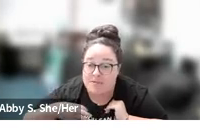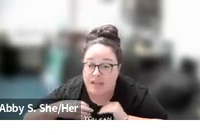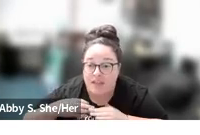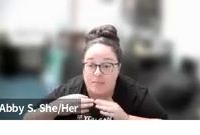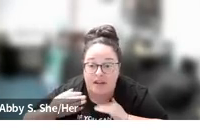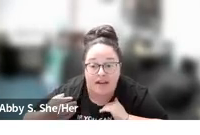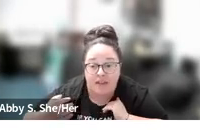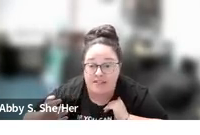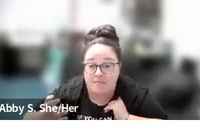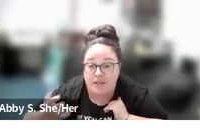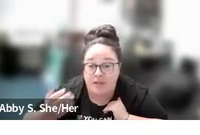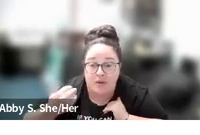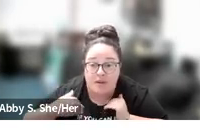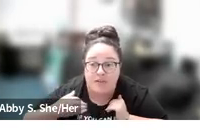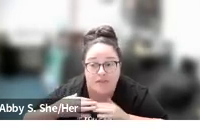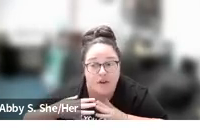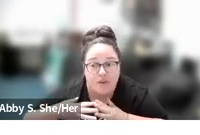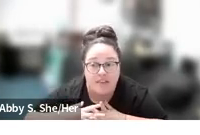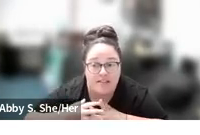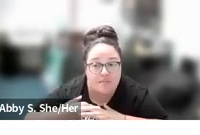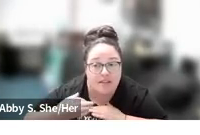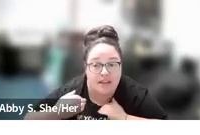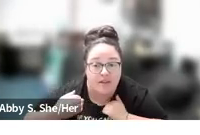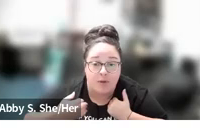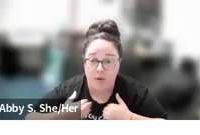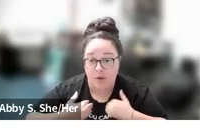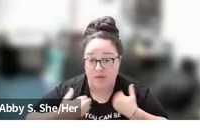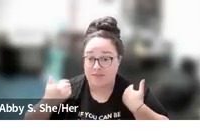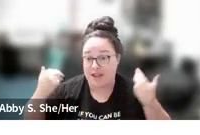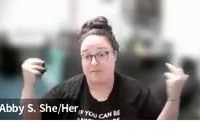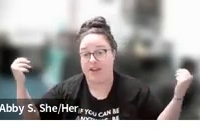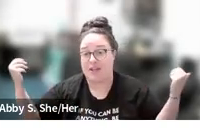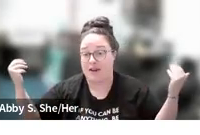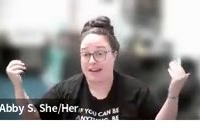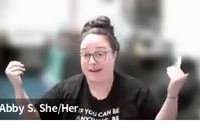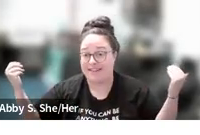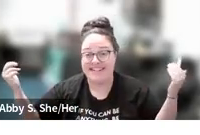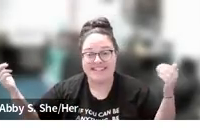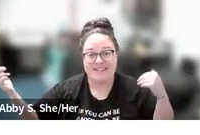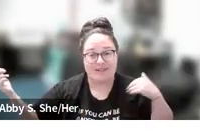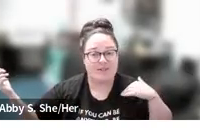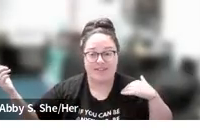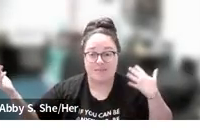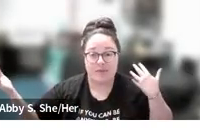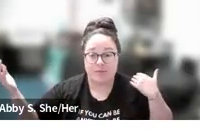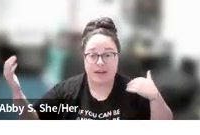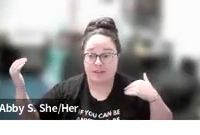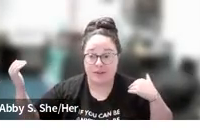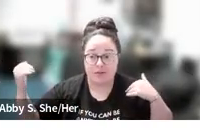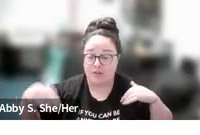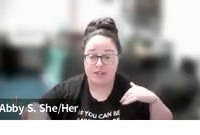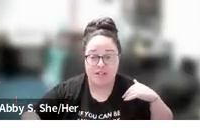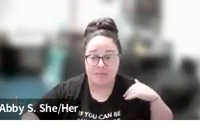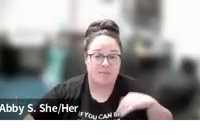specific apps that they might have, that's something that you could benefit from. Like that's something that if we don't know right off the top of our head, like right now, we wouldn't